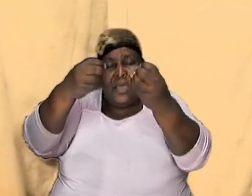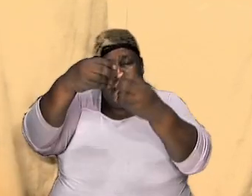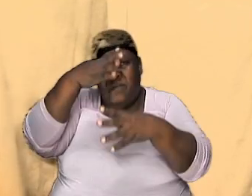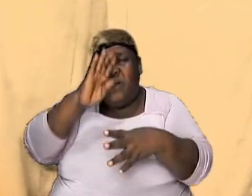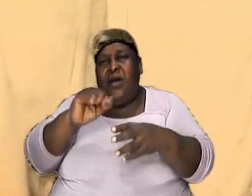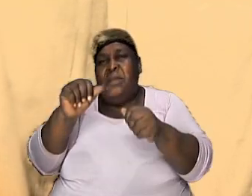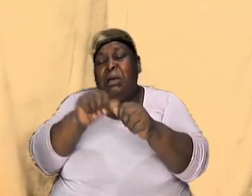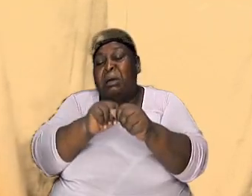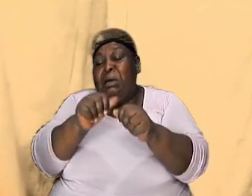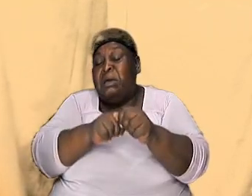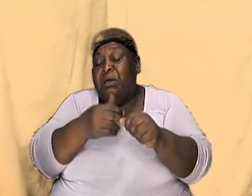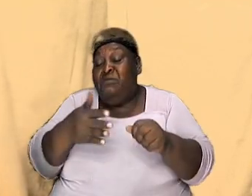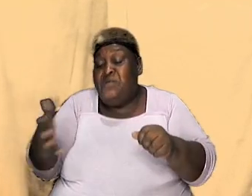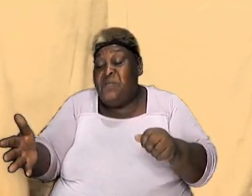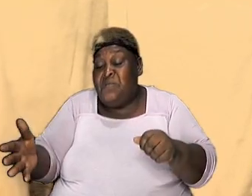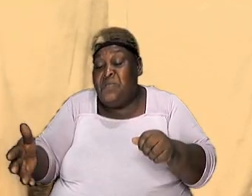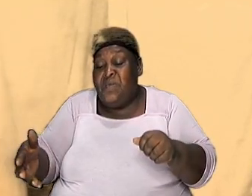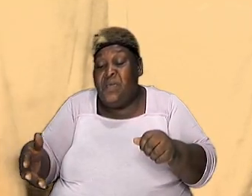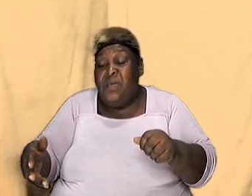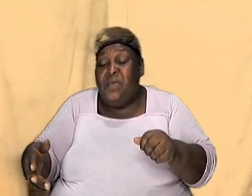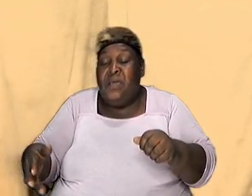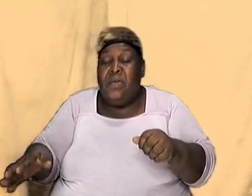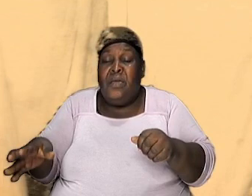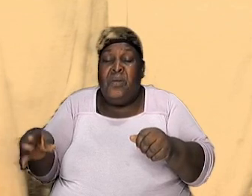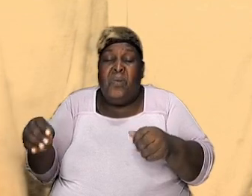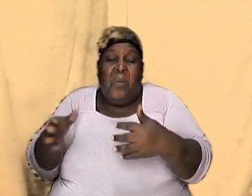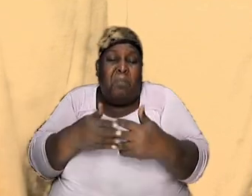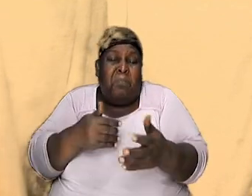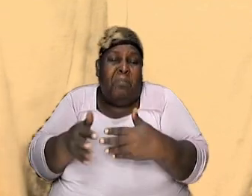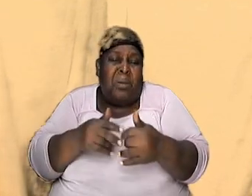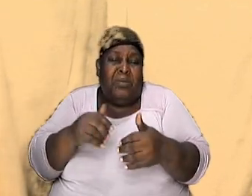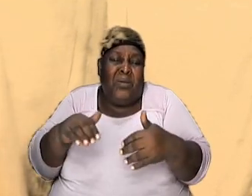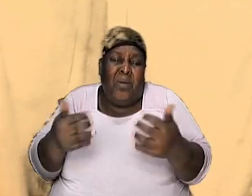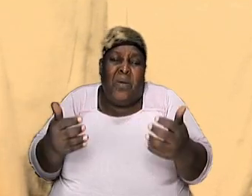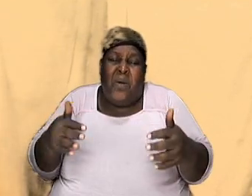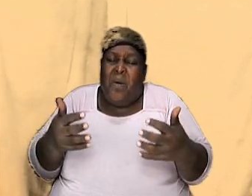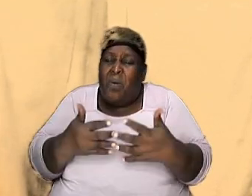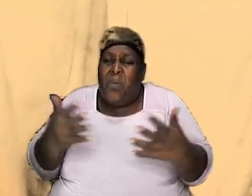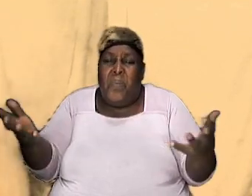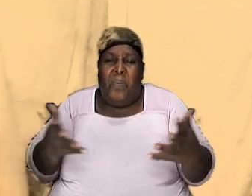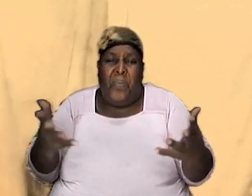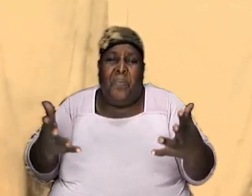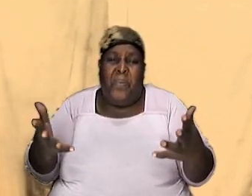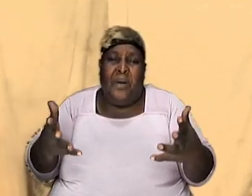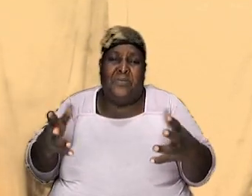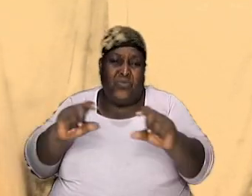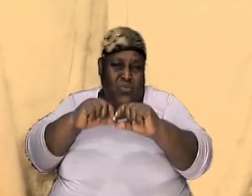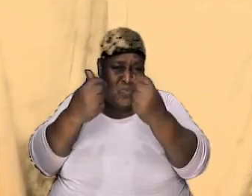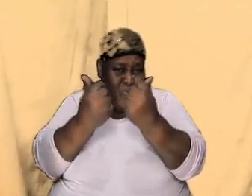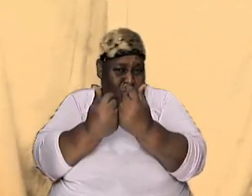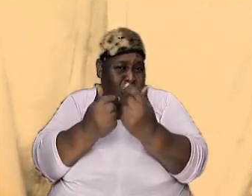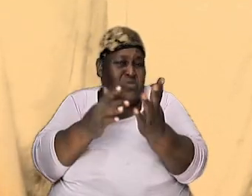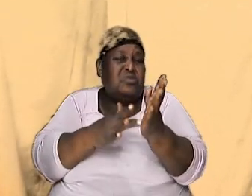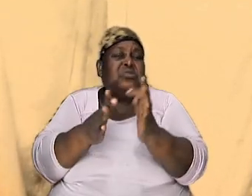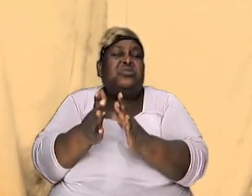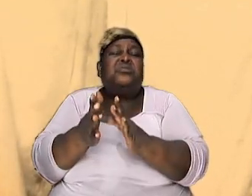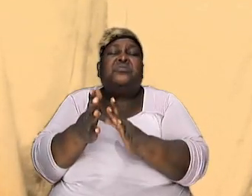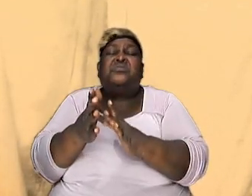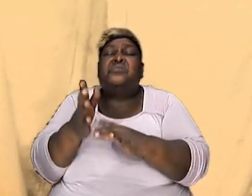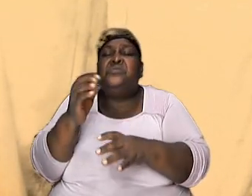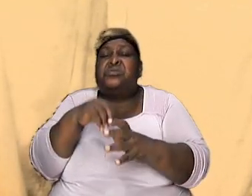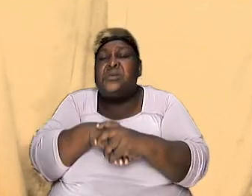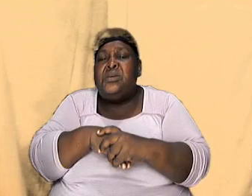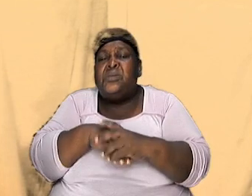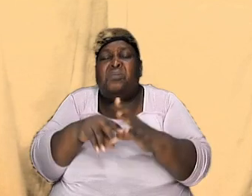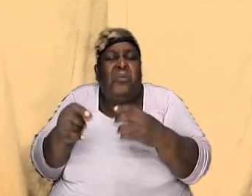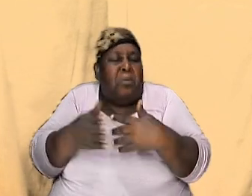amidst the fact that he was amongst Pharisees, amidst the fact that he was among the elite of the society. Amen. It didn't matter to her. What